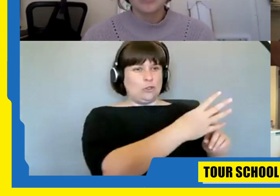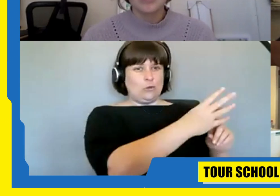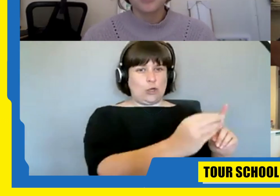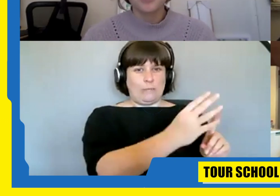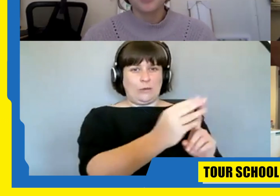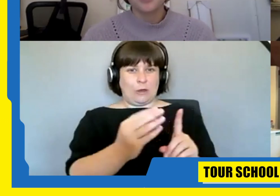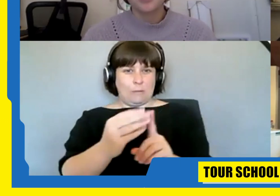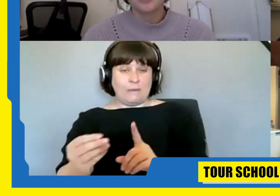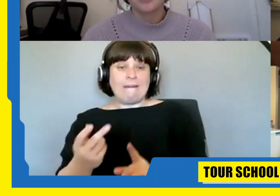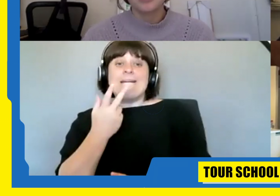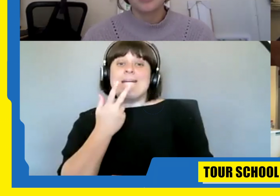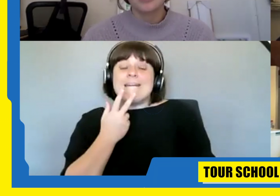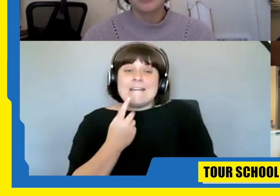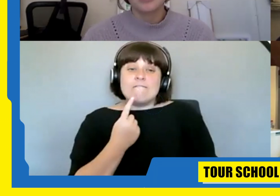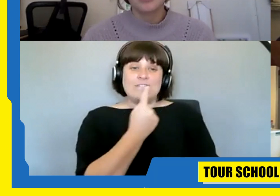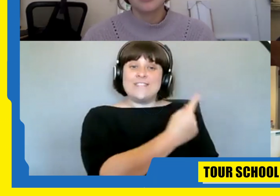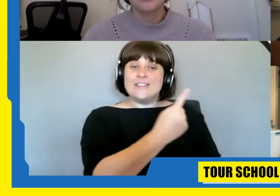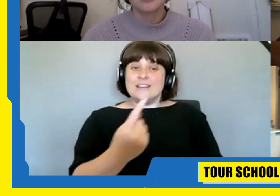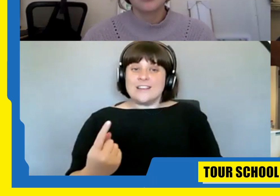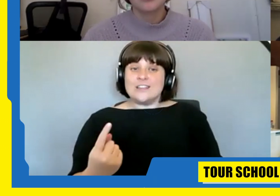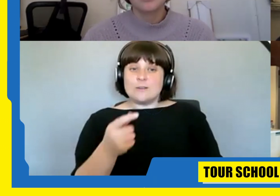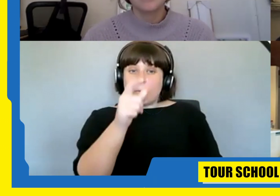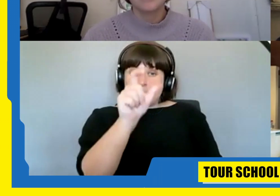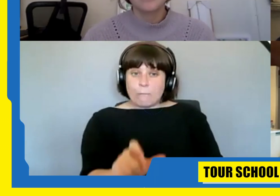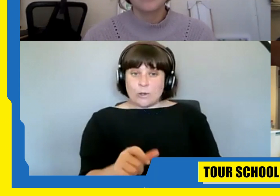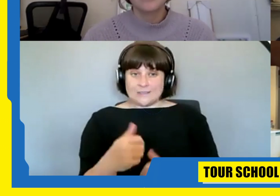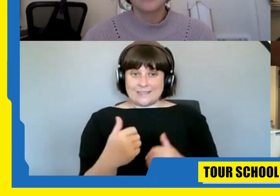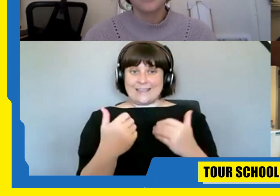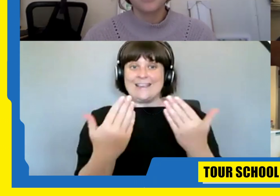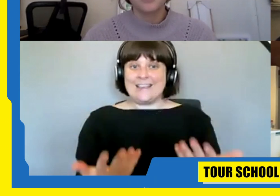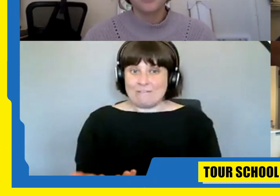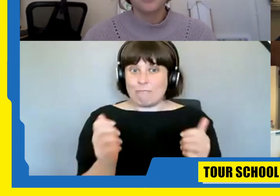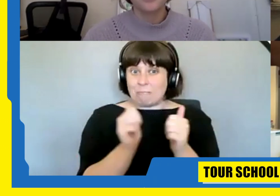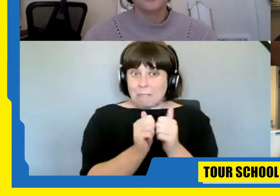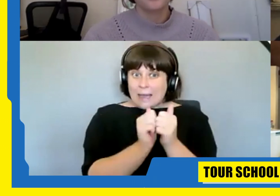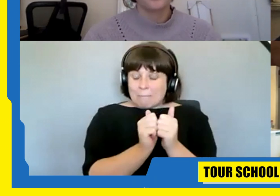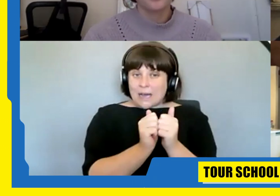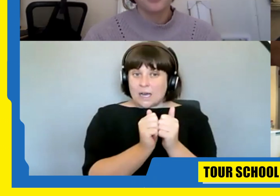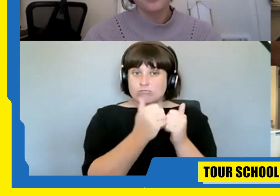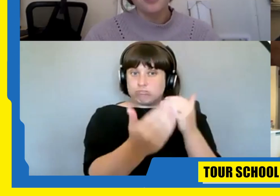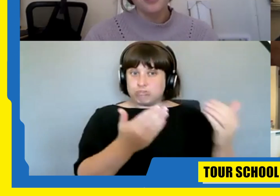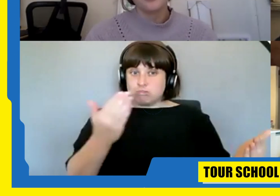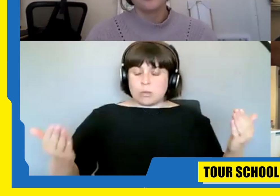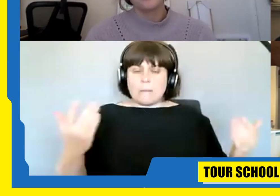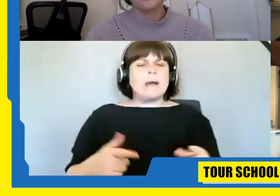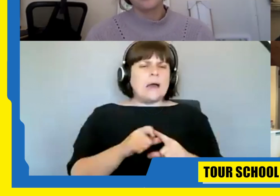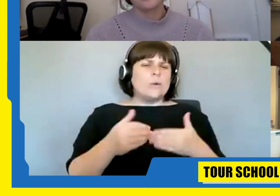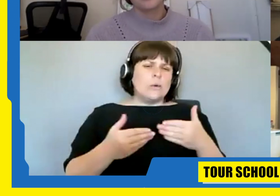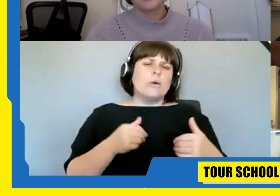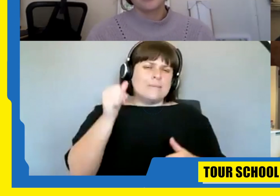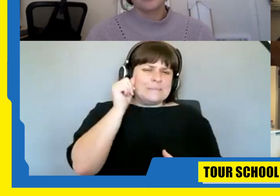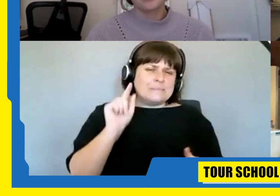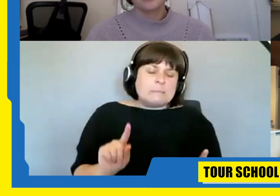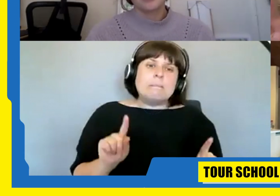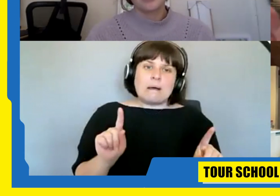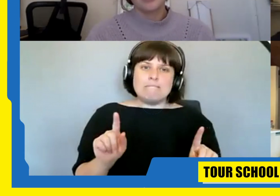one piece of paper per person, you know, it would be a bit more to organise, but you might get some